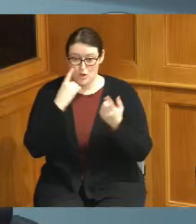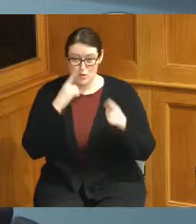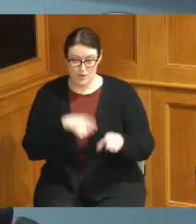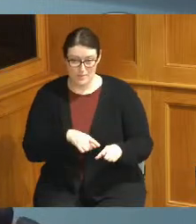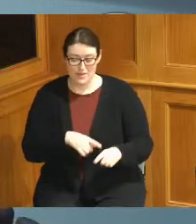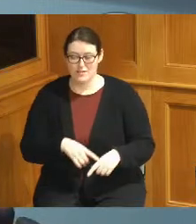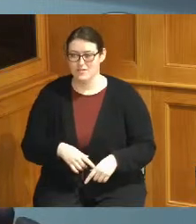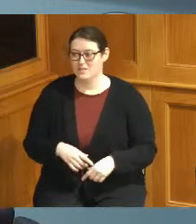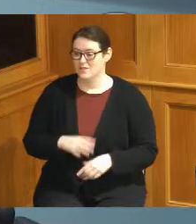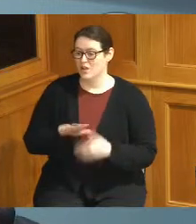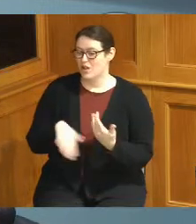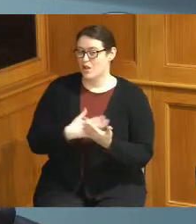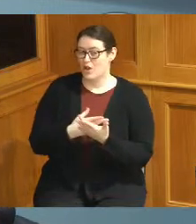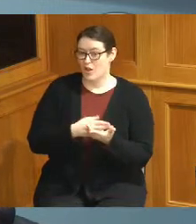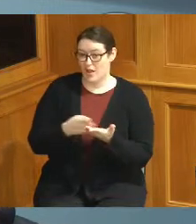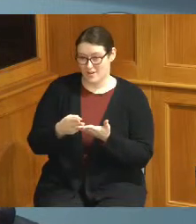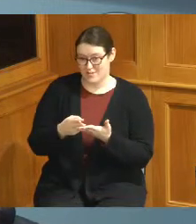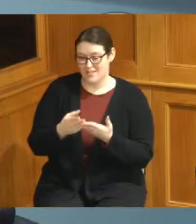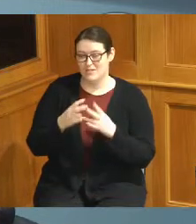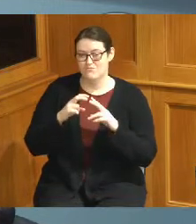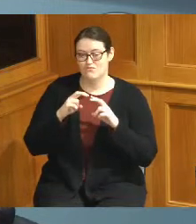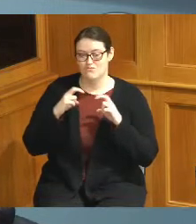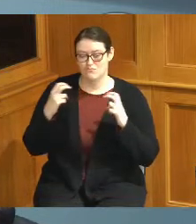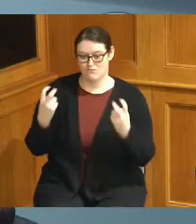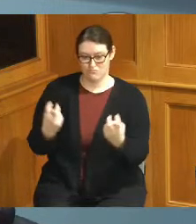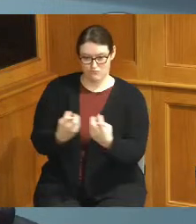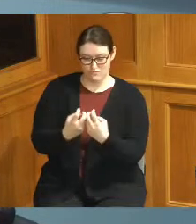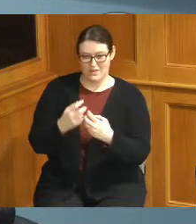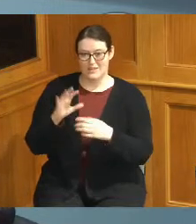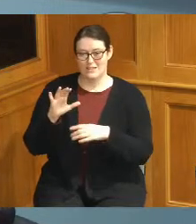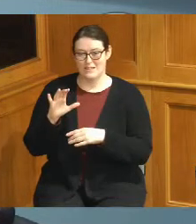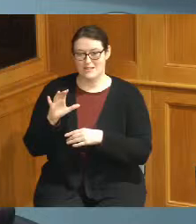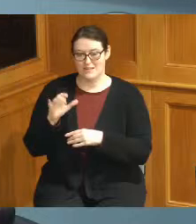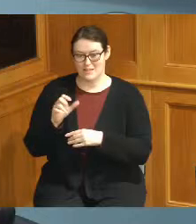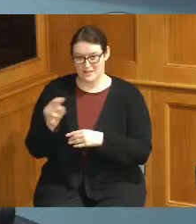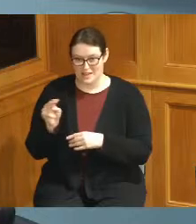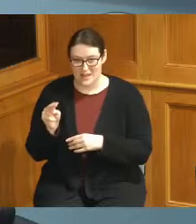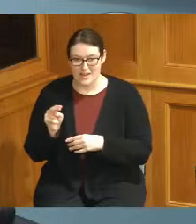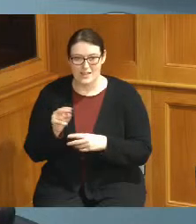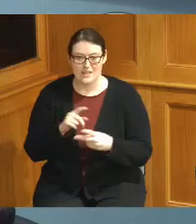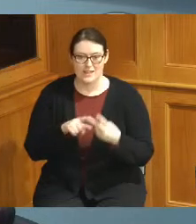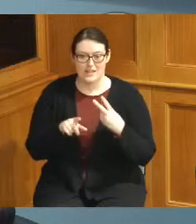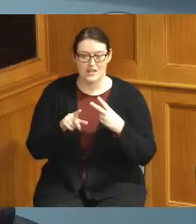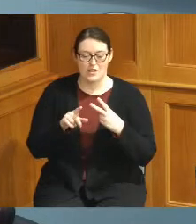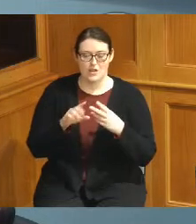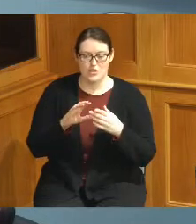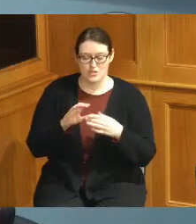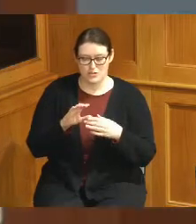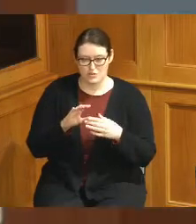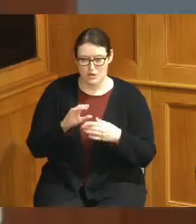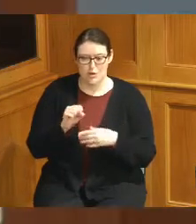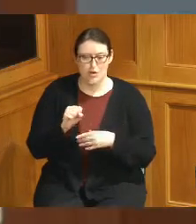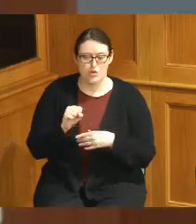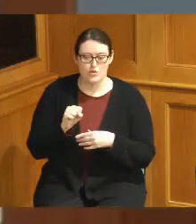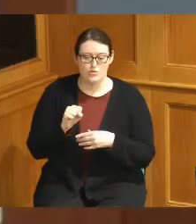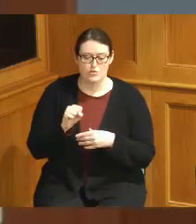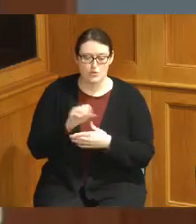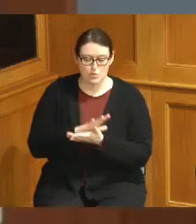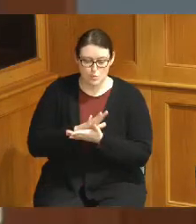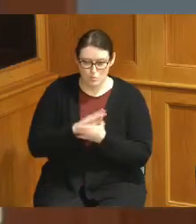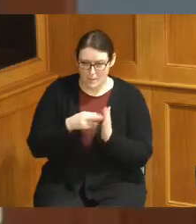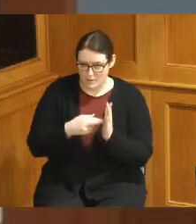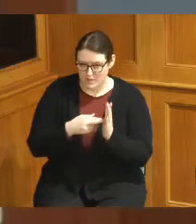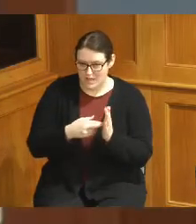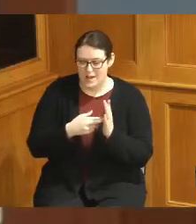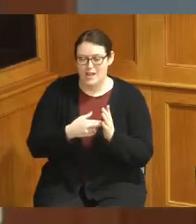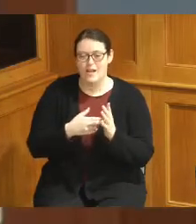In all honesty, we sat down, the city representatives and those from the schools, and we asked that question. That's a good question. Could